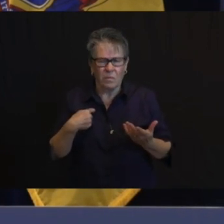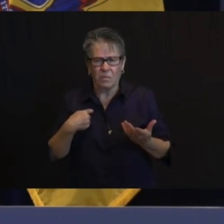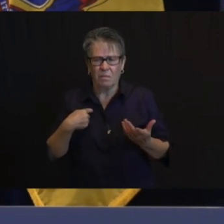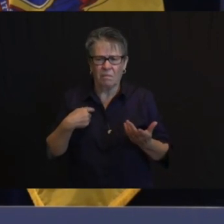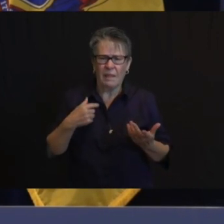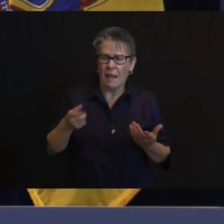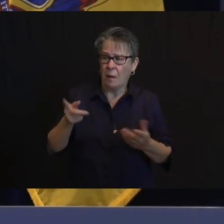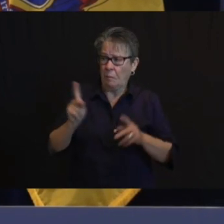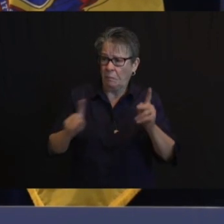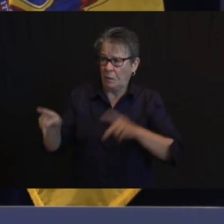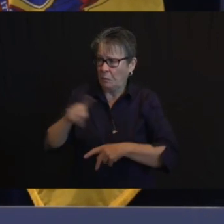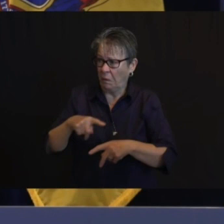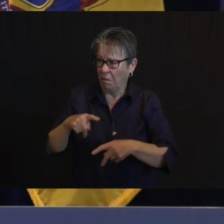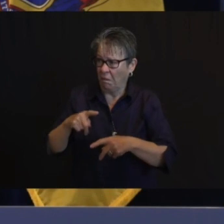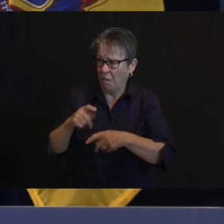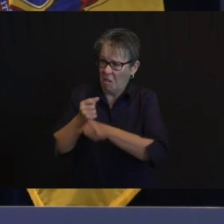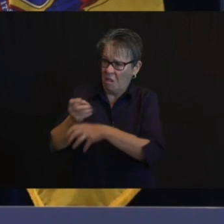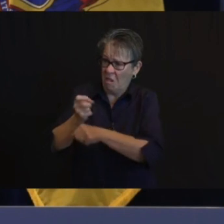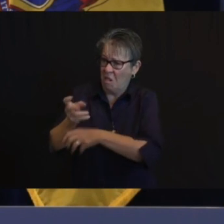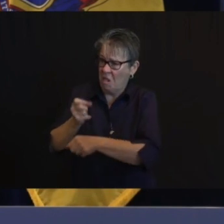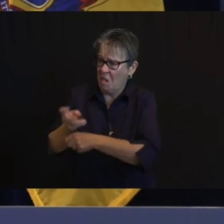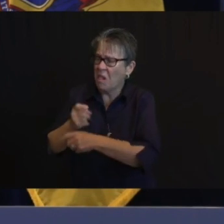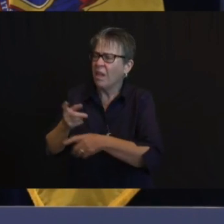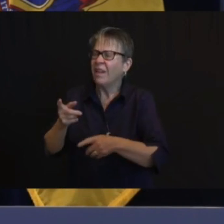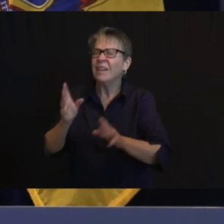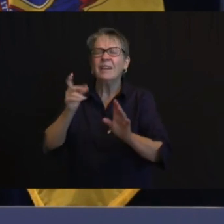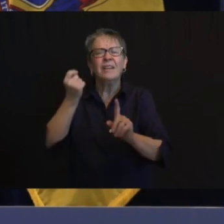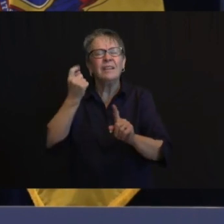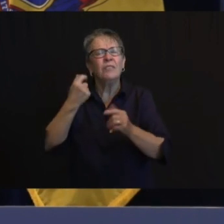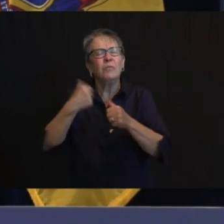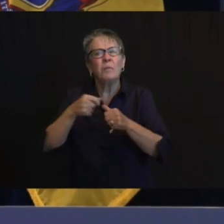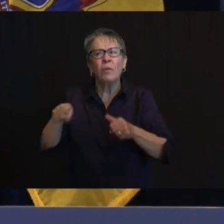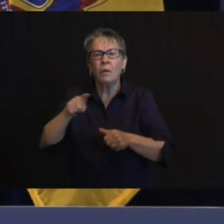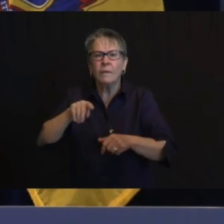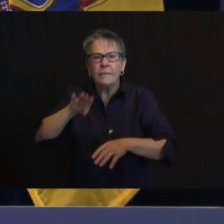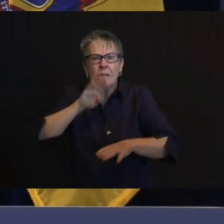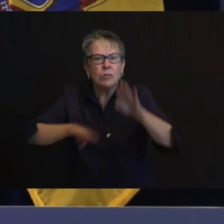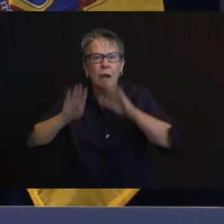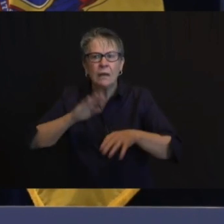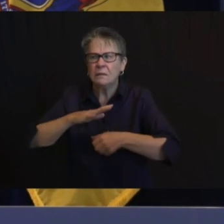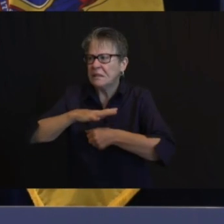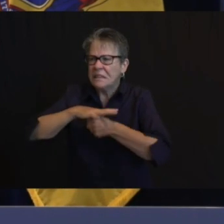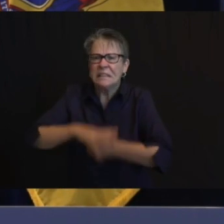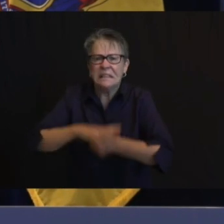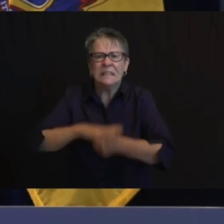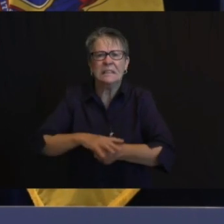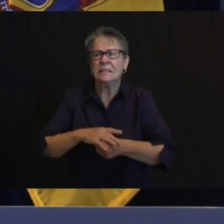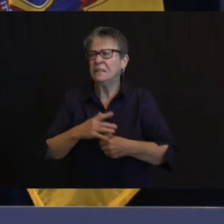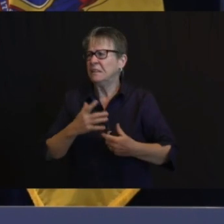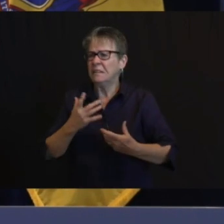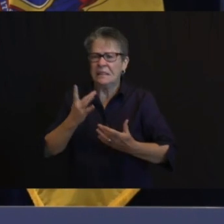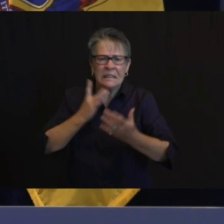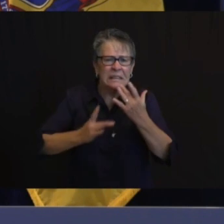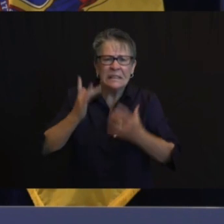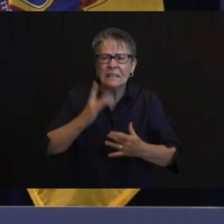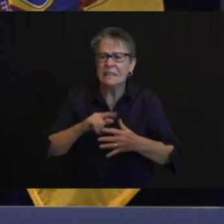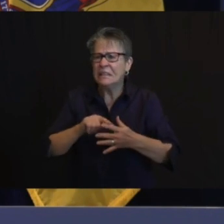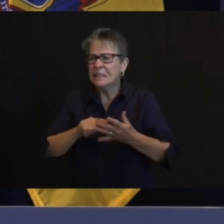understand the frustration, both from my beliefs and folks who are on my side of the aisle, and